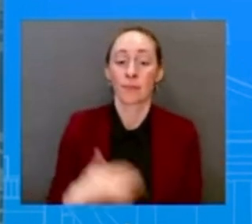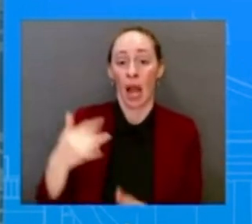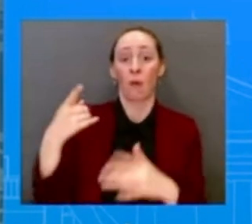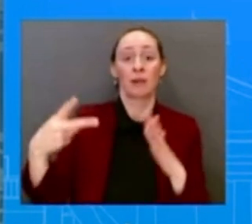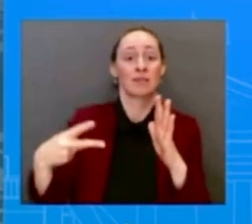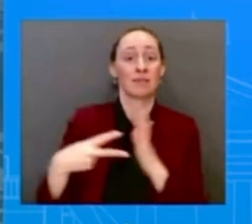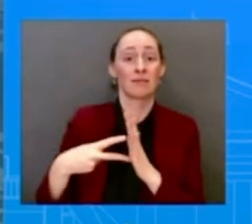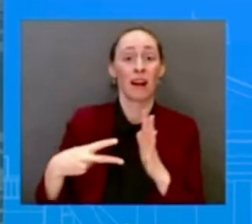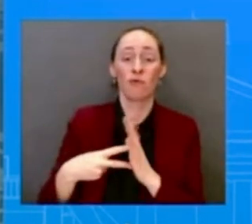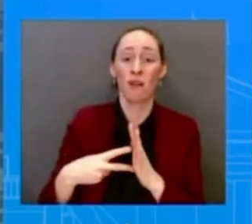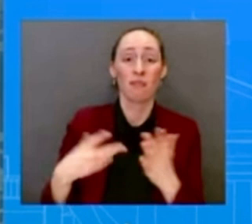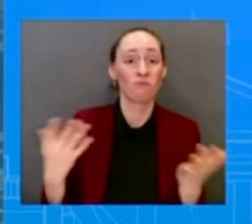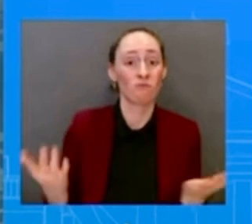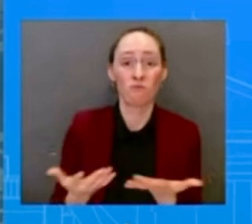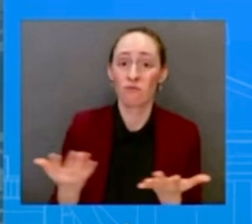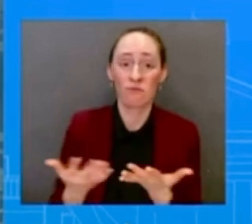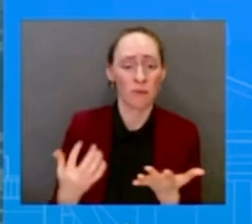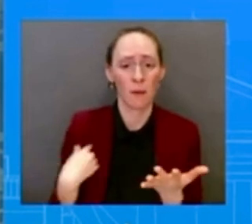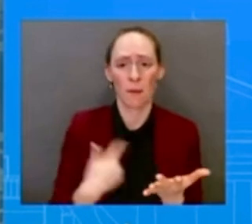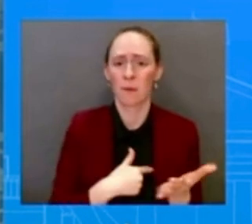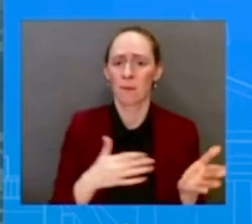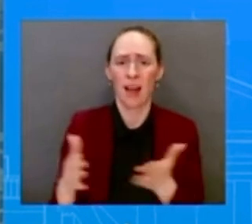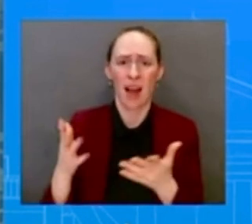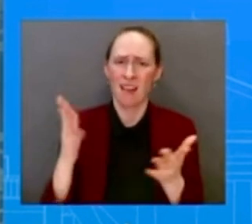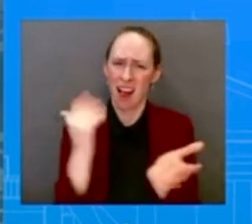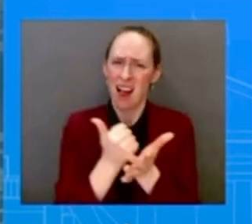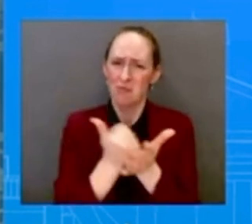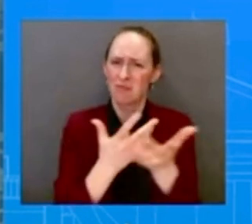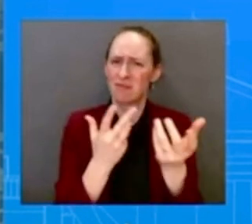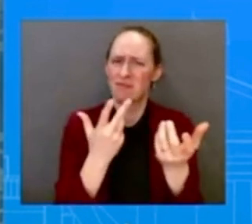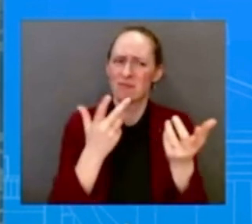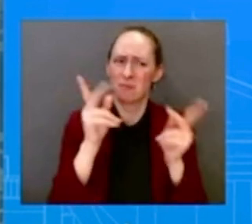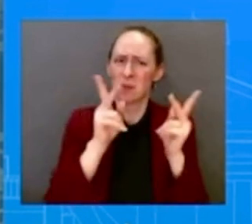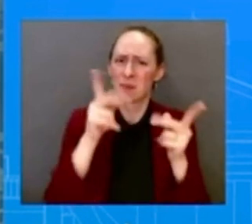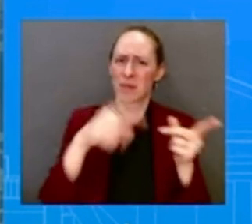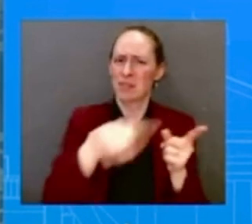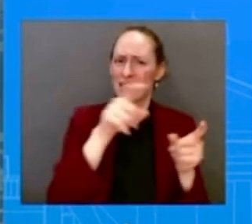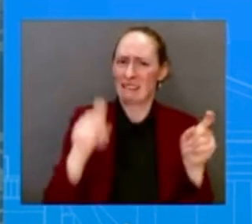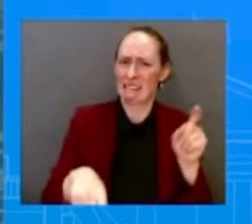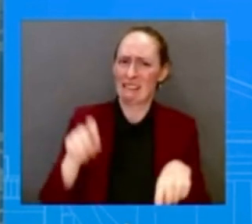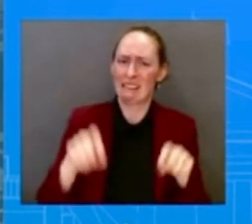in need. That work will include, or has included, chartered flights that are